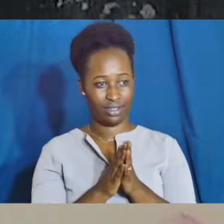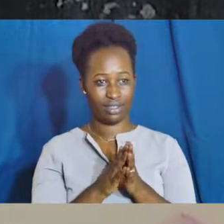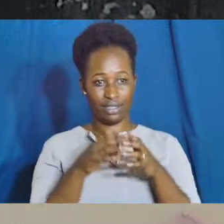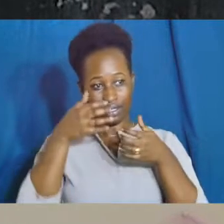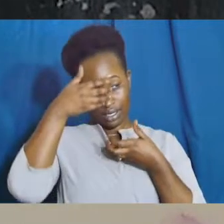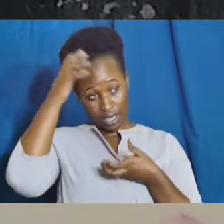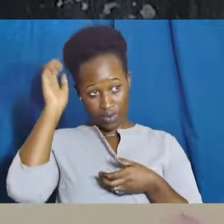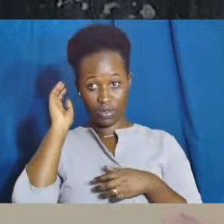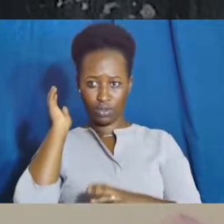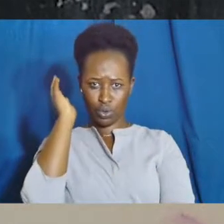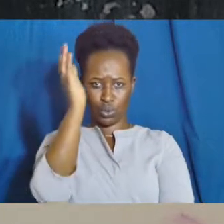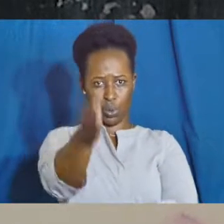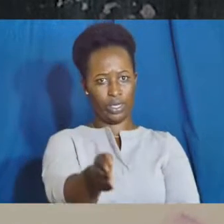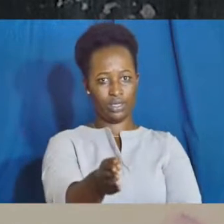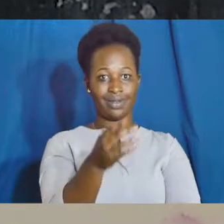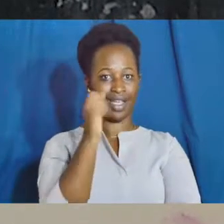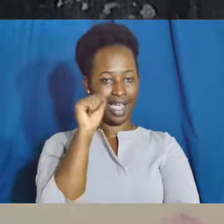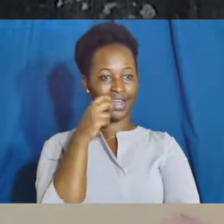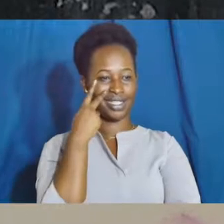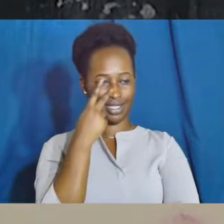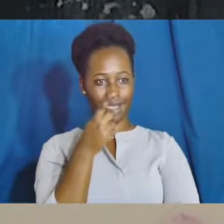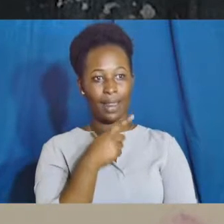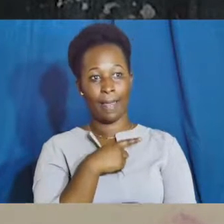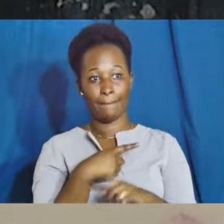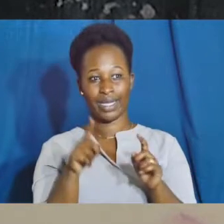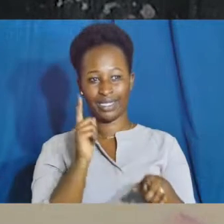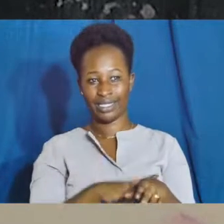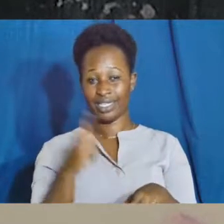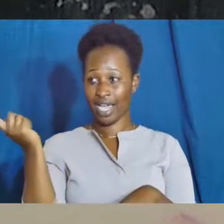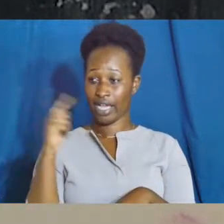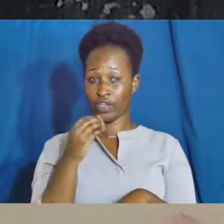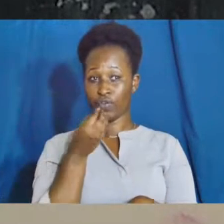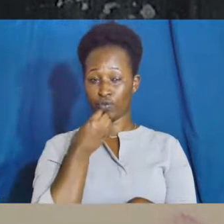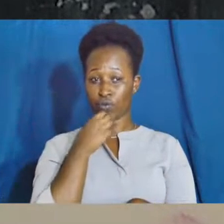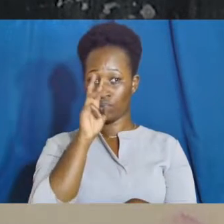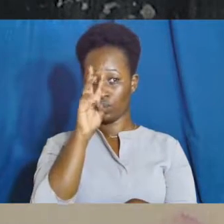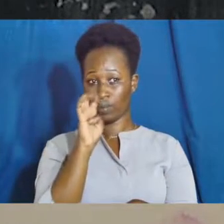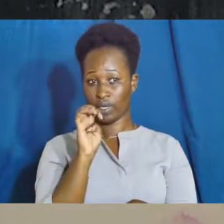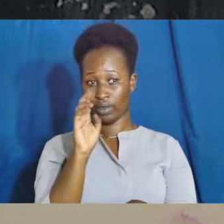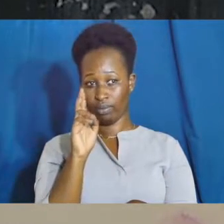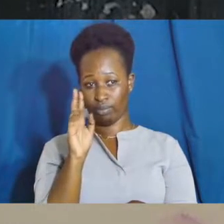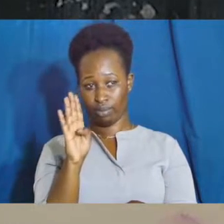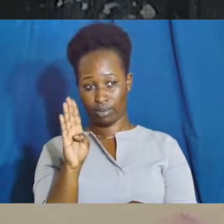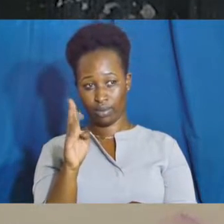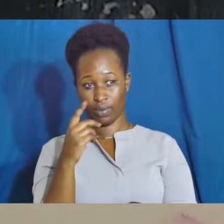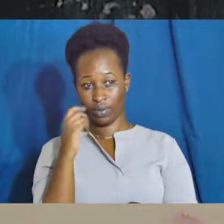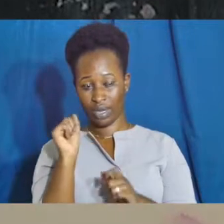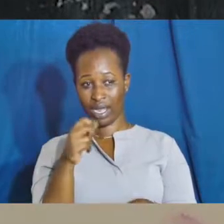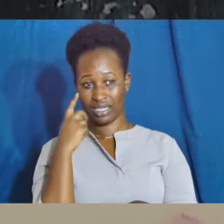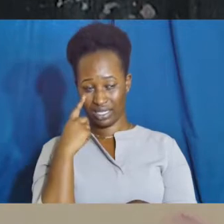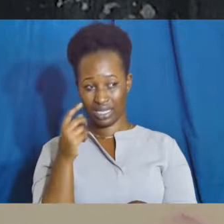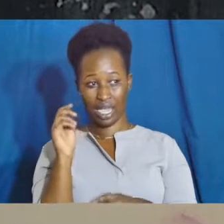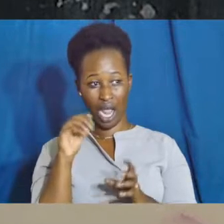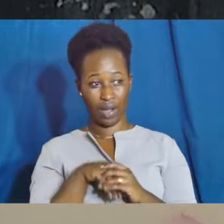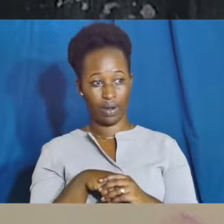It is straight, you can see. But when you come here to the food web, you can see it